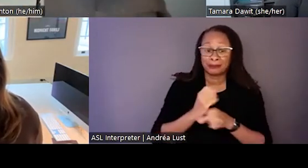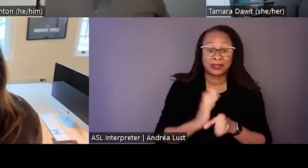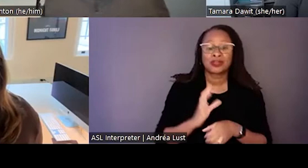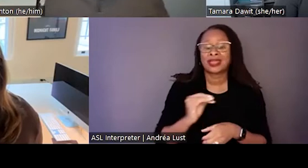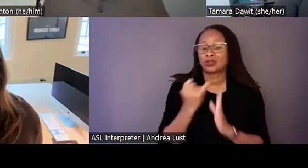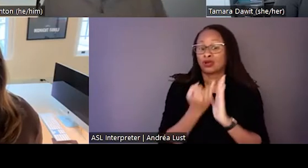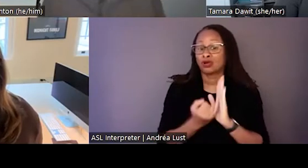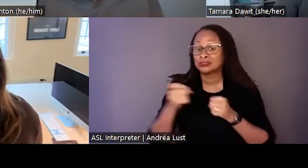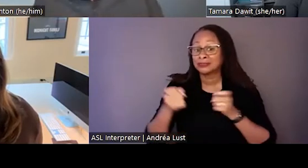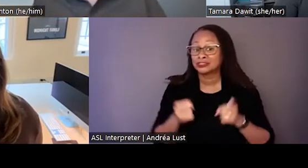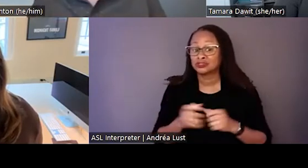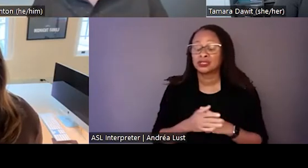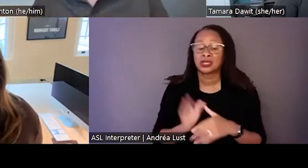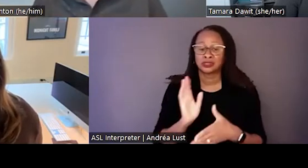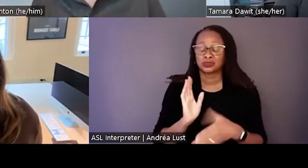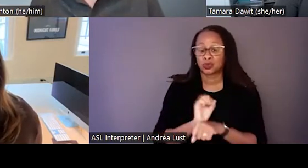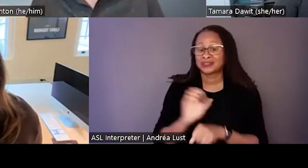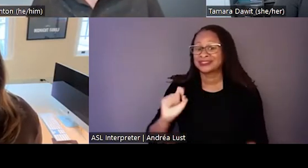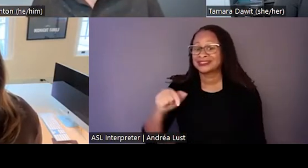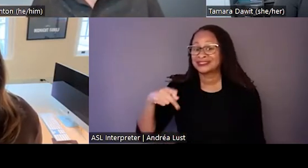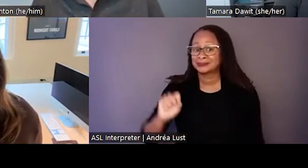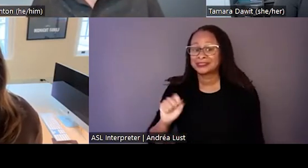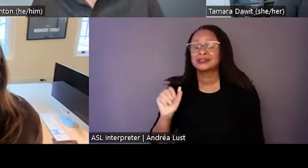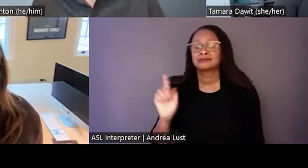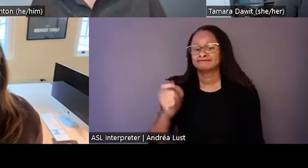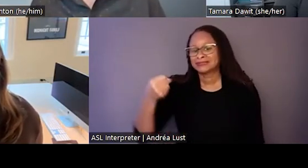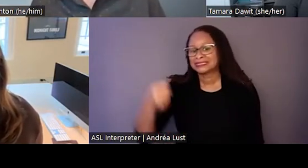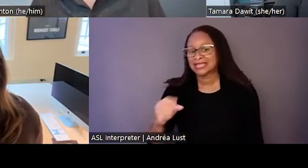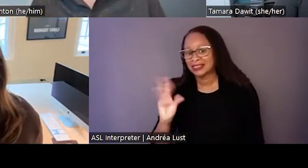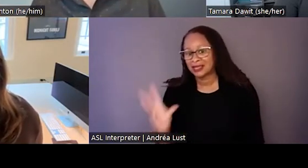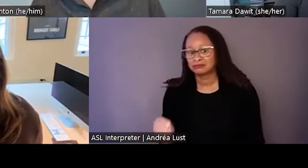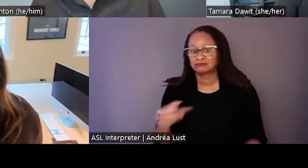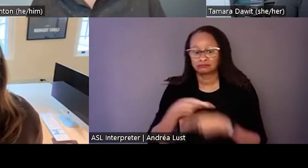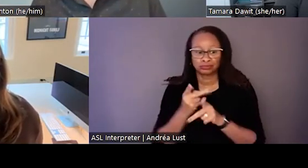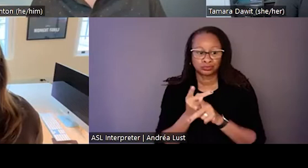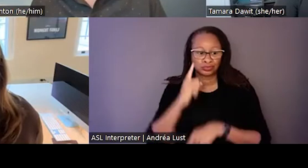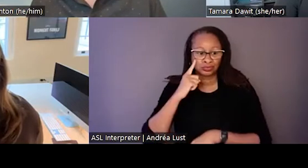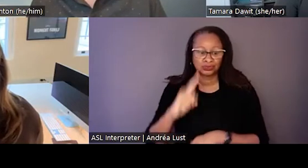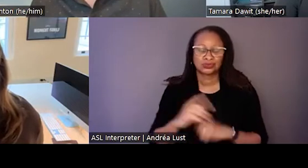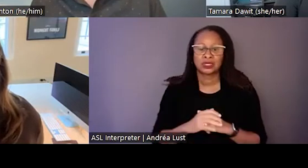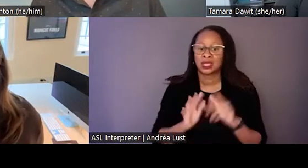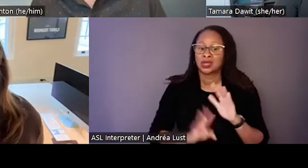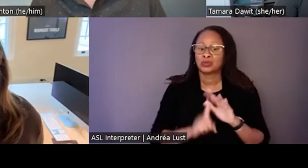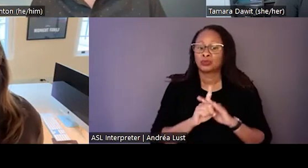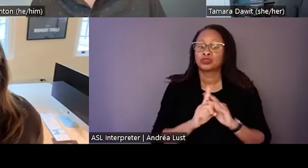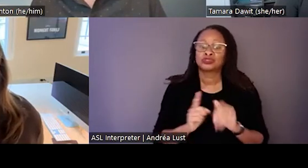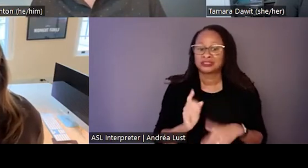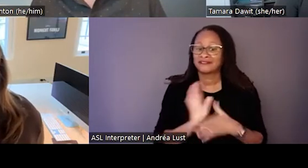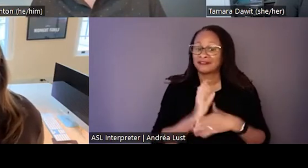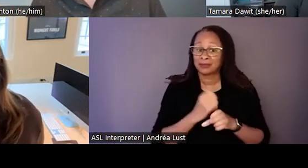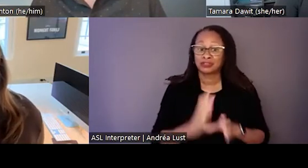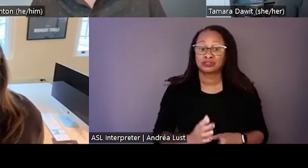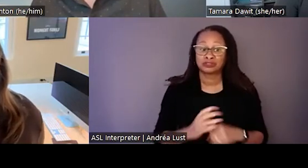manager. She works at Steps in South Africa. She's producing for the emerging filmmakers in